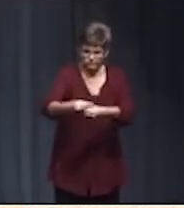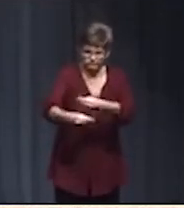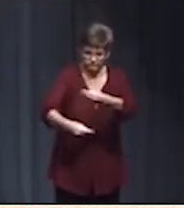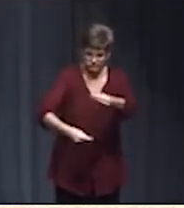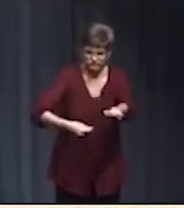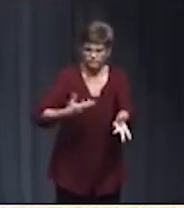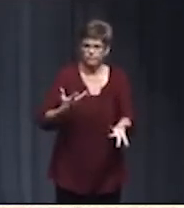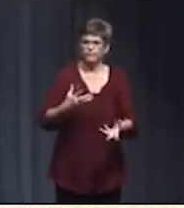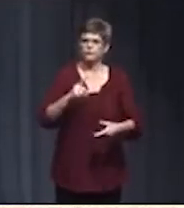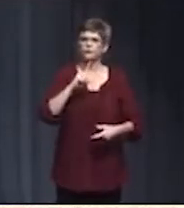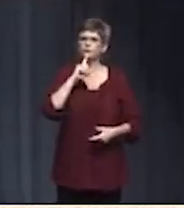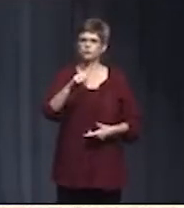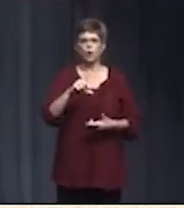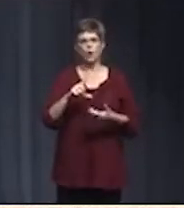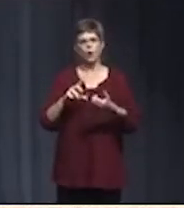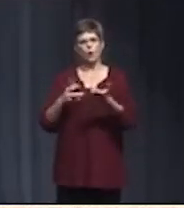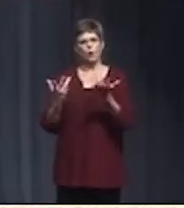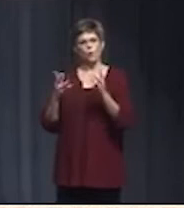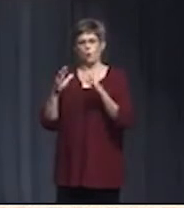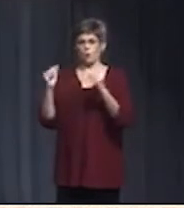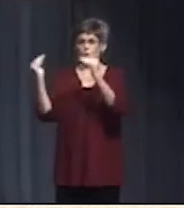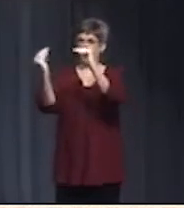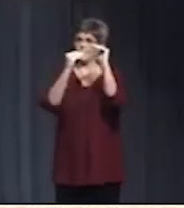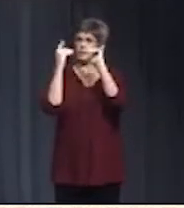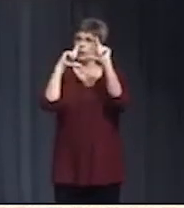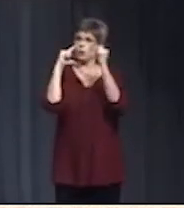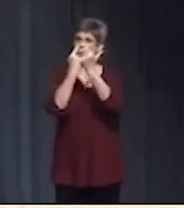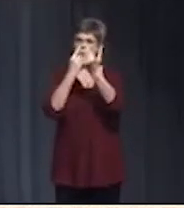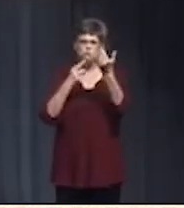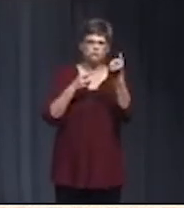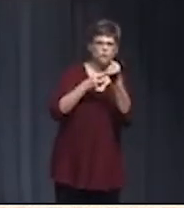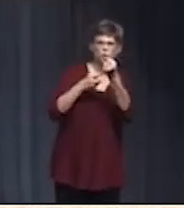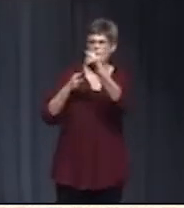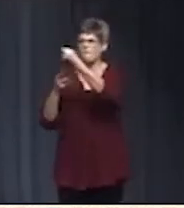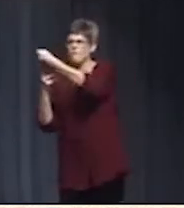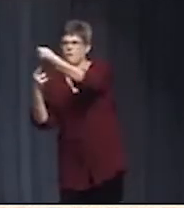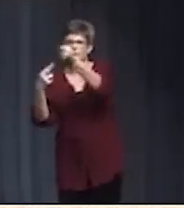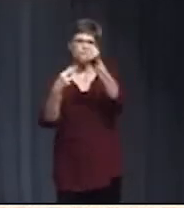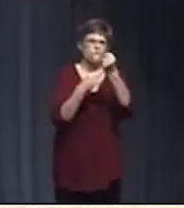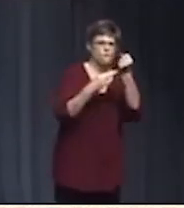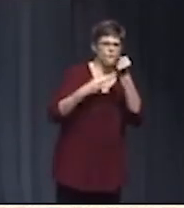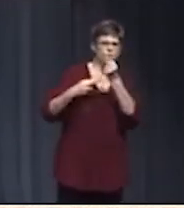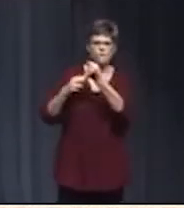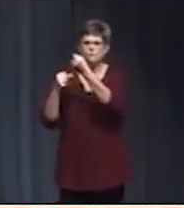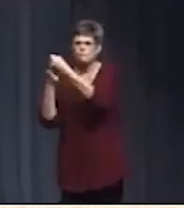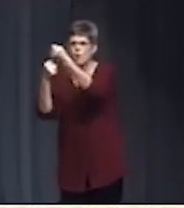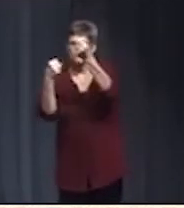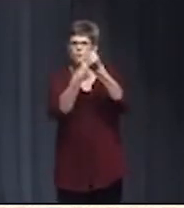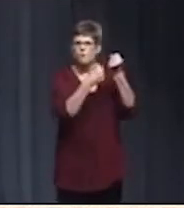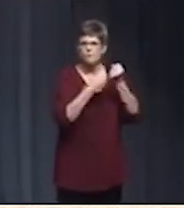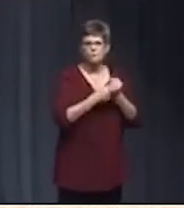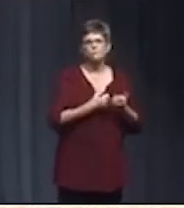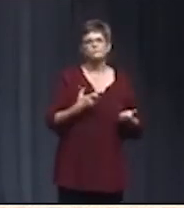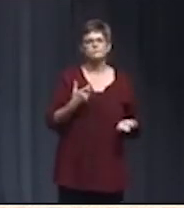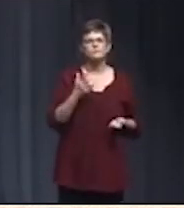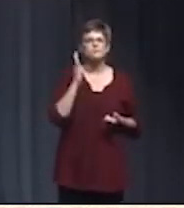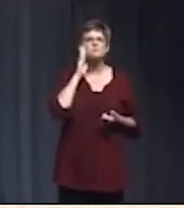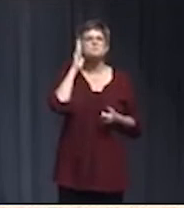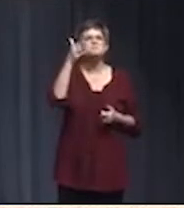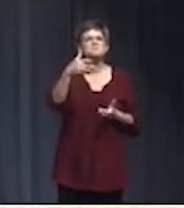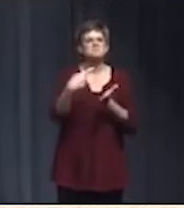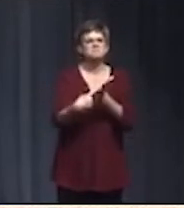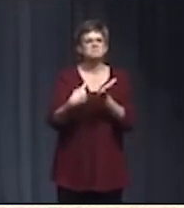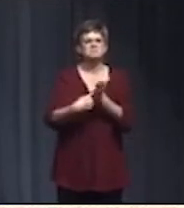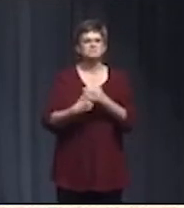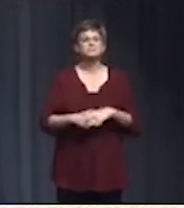that reinforcement from the peer group that goes on. And we'll talk about that in a minute.